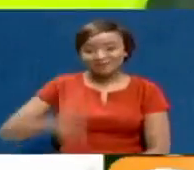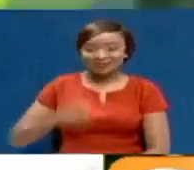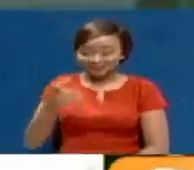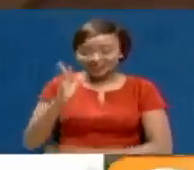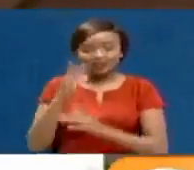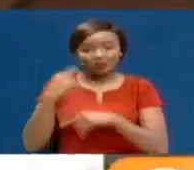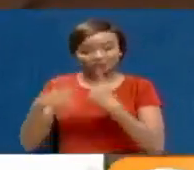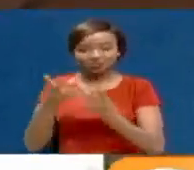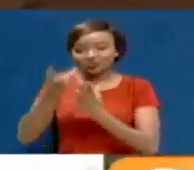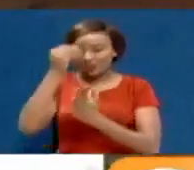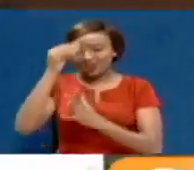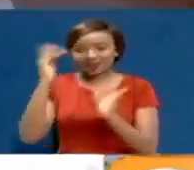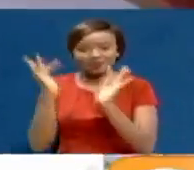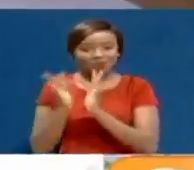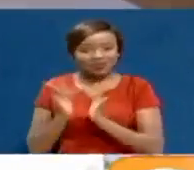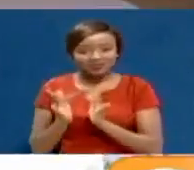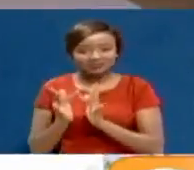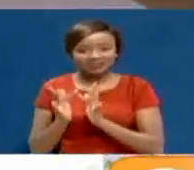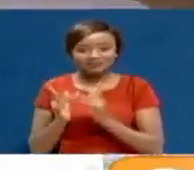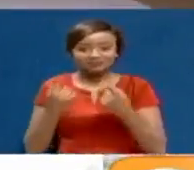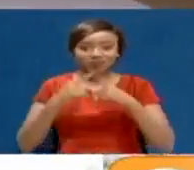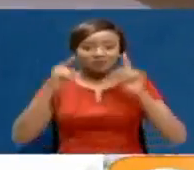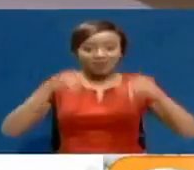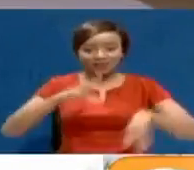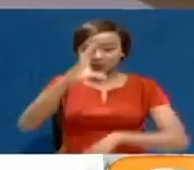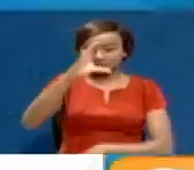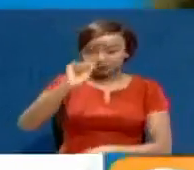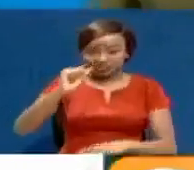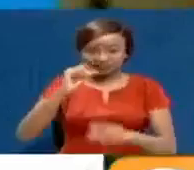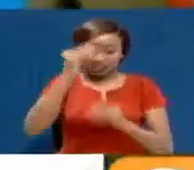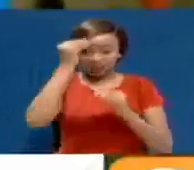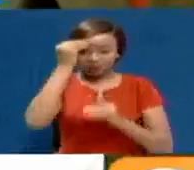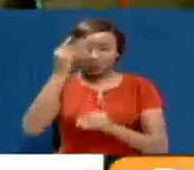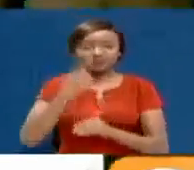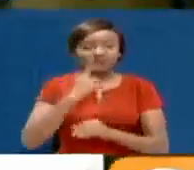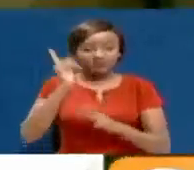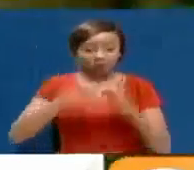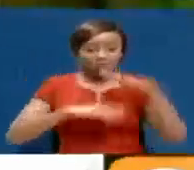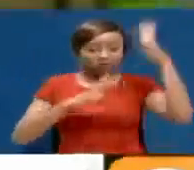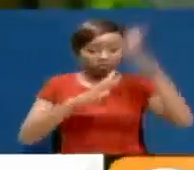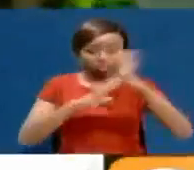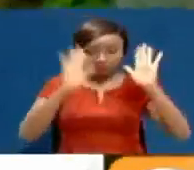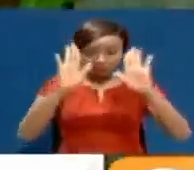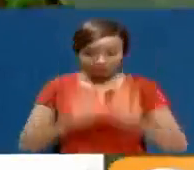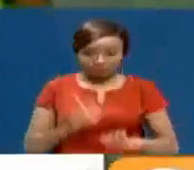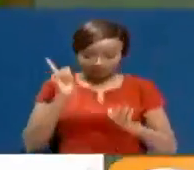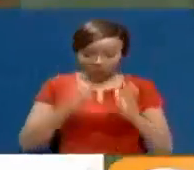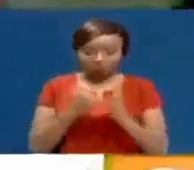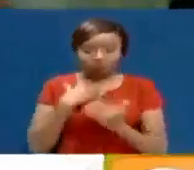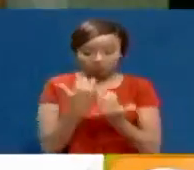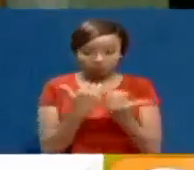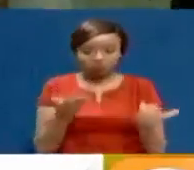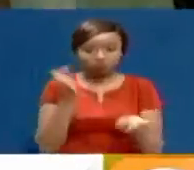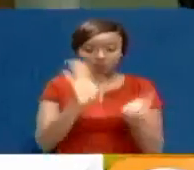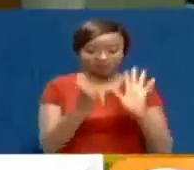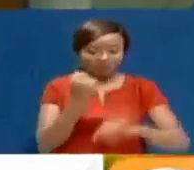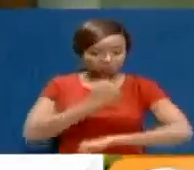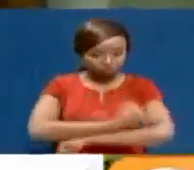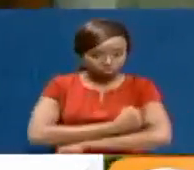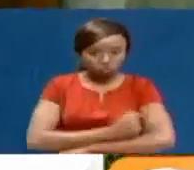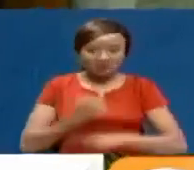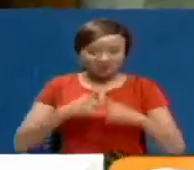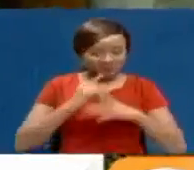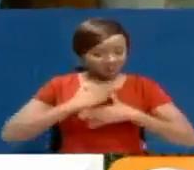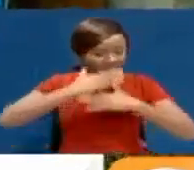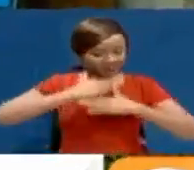now, though, the cabinet secretary has maintained that what matters most to government is getting back the learners to school alive and